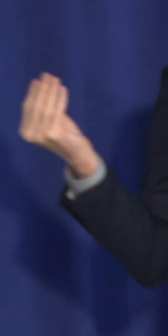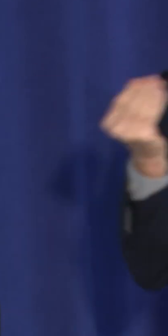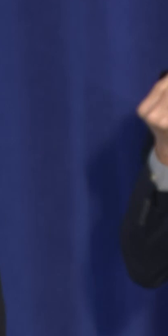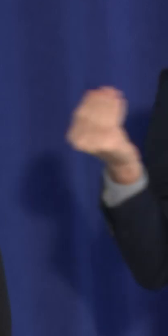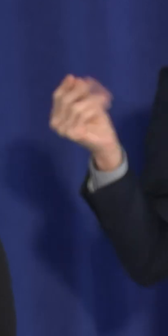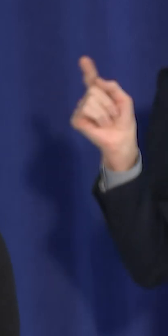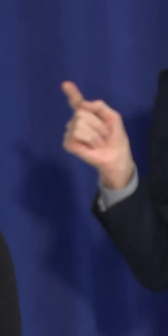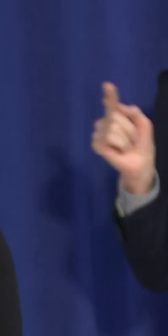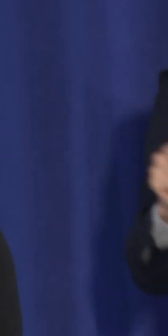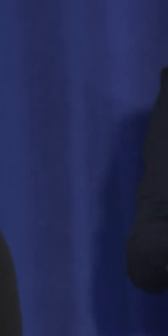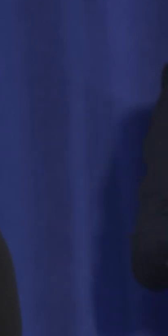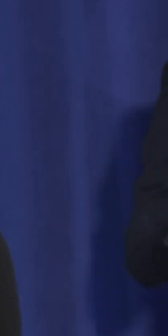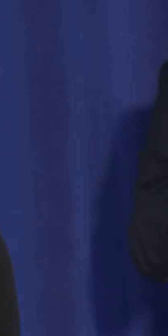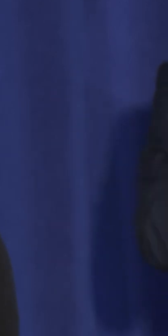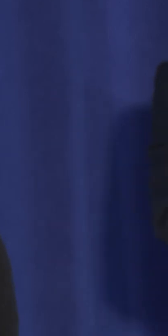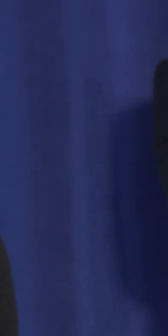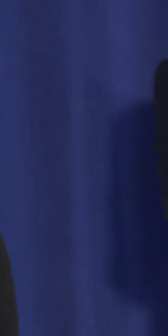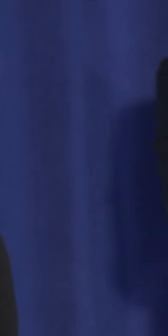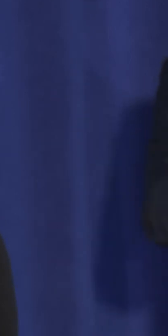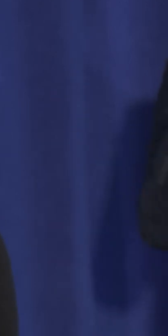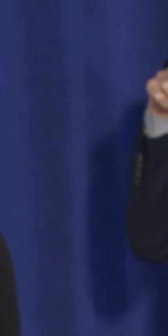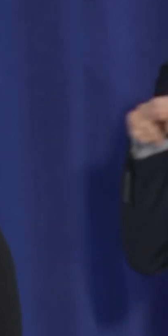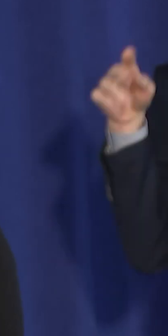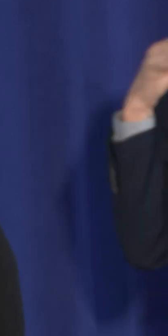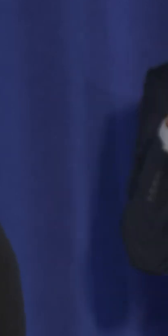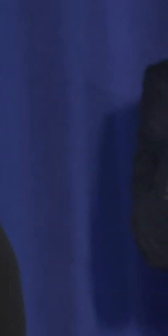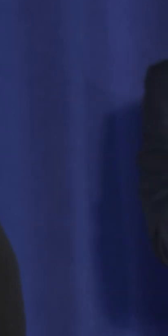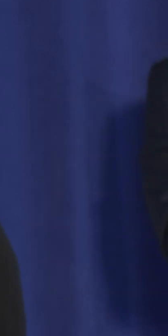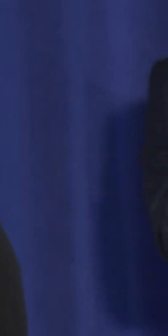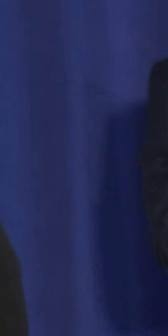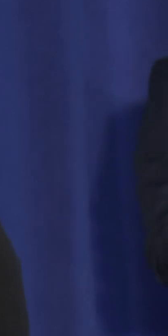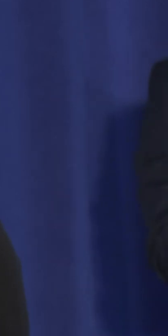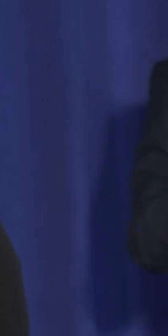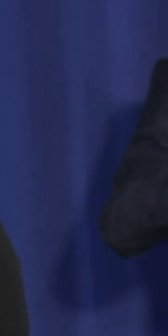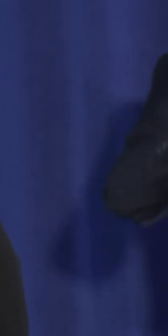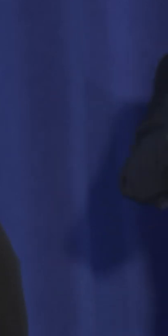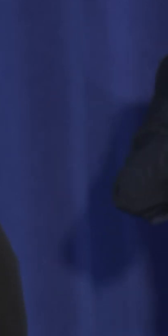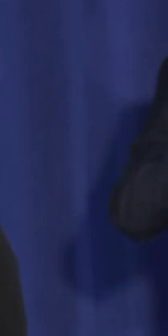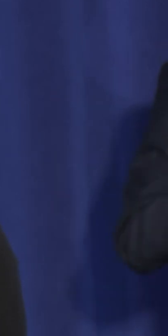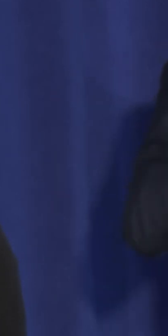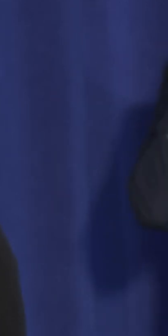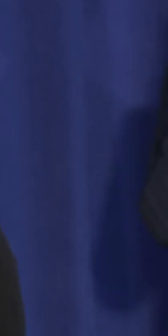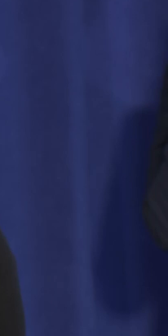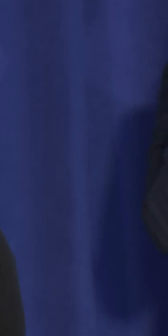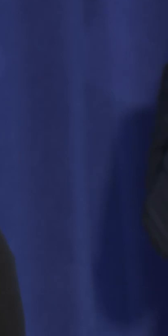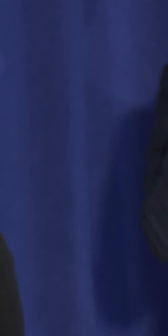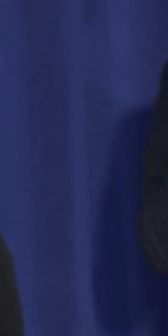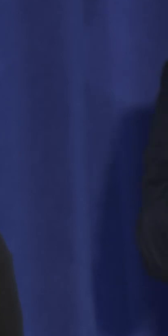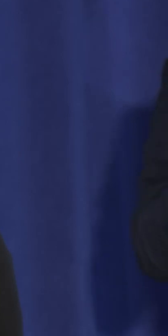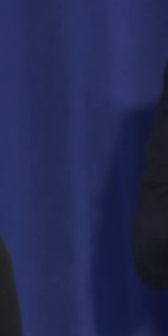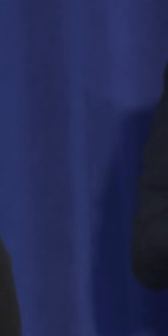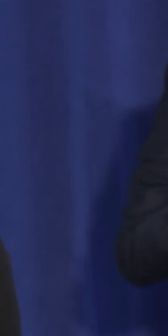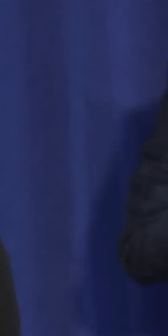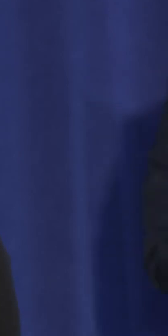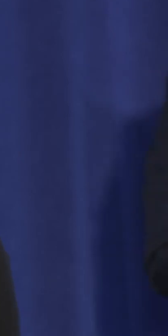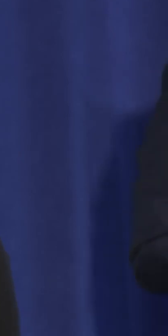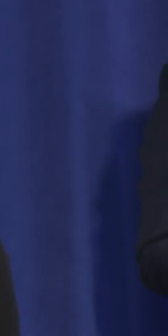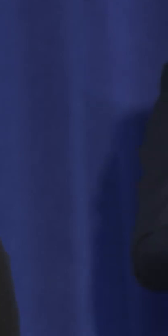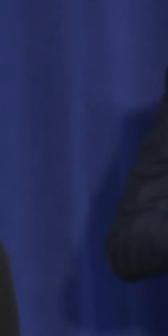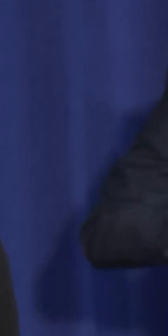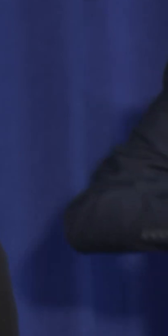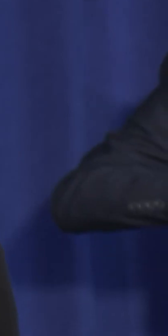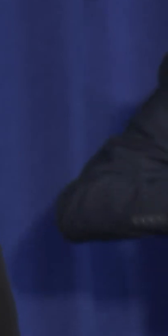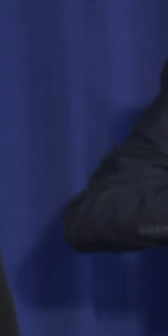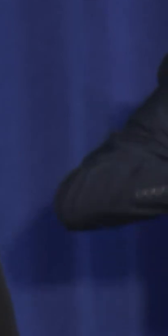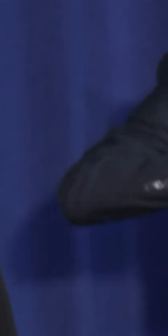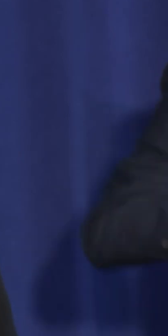in multiple studies, more than 5 times as likely to get reinfected with COVID